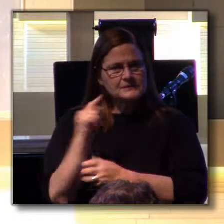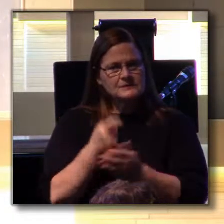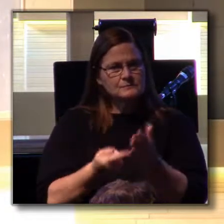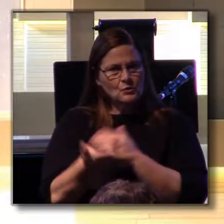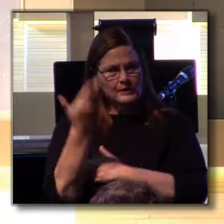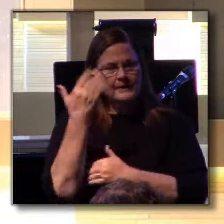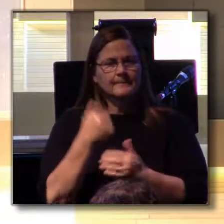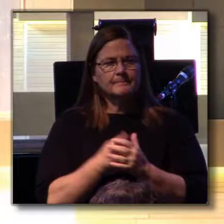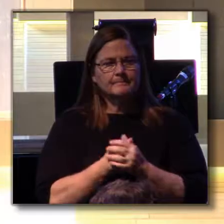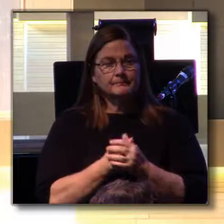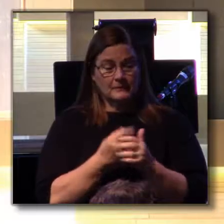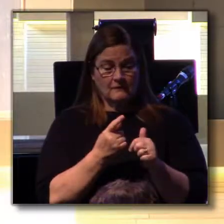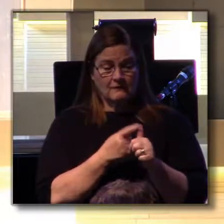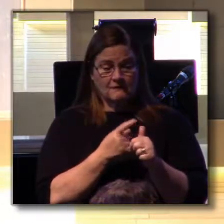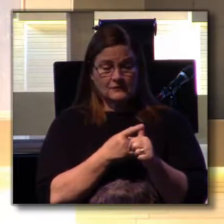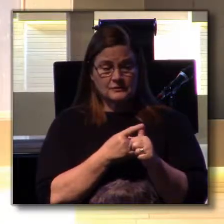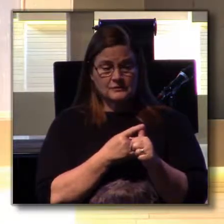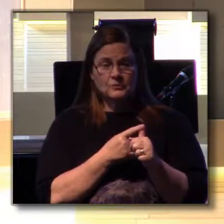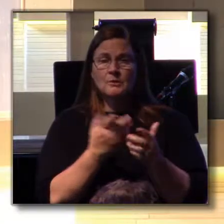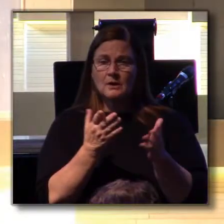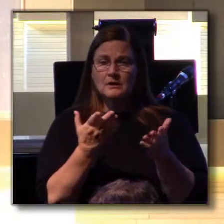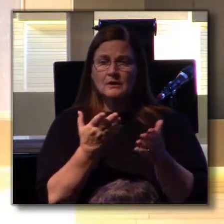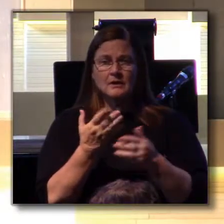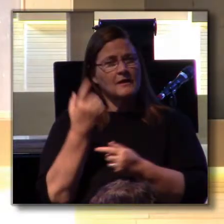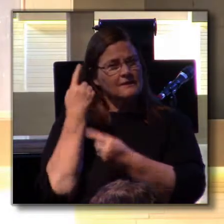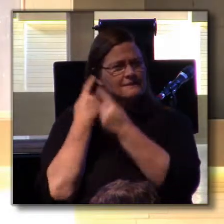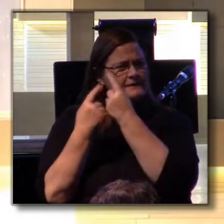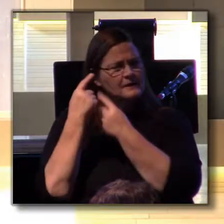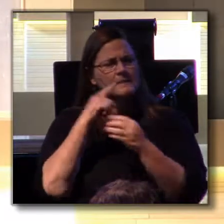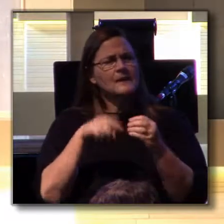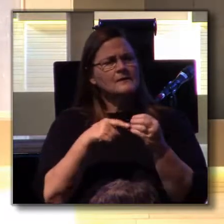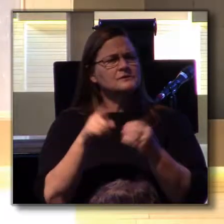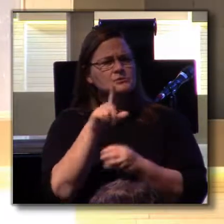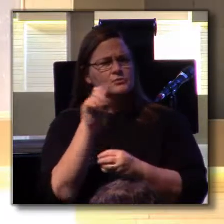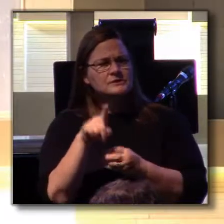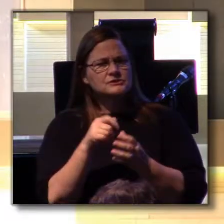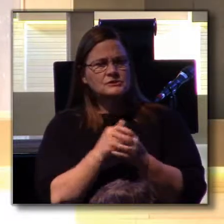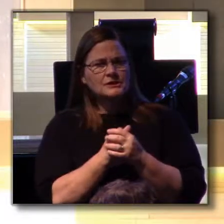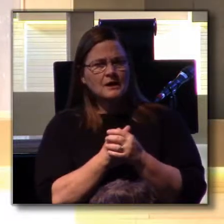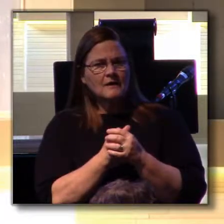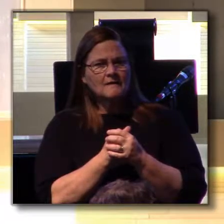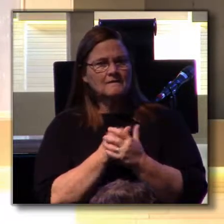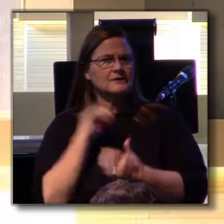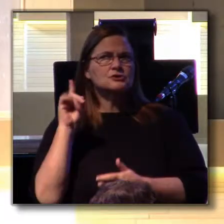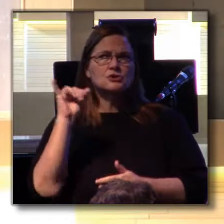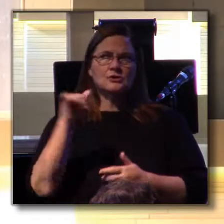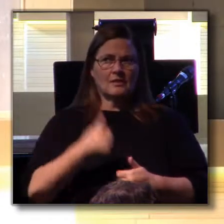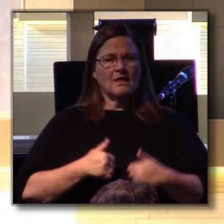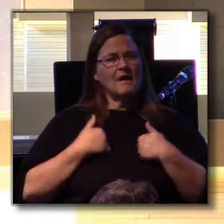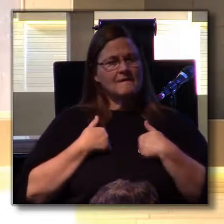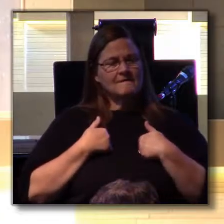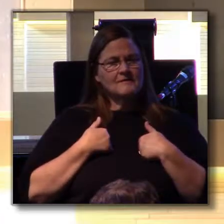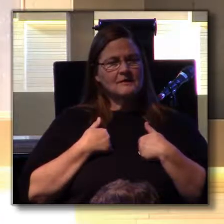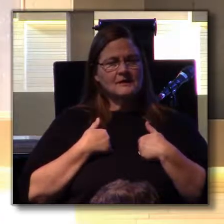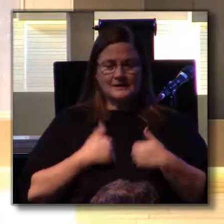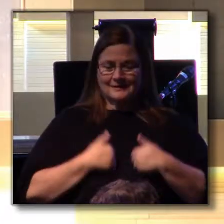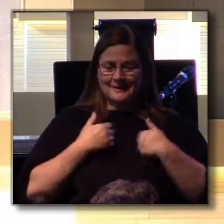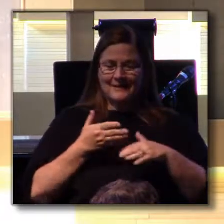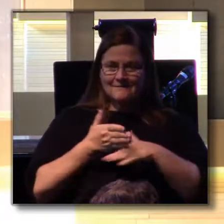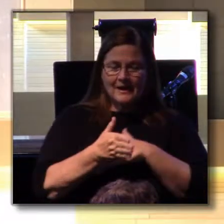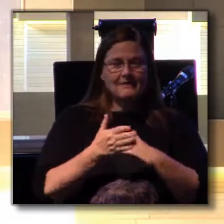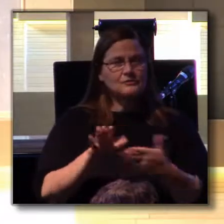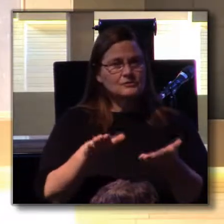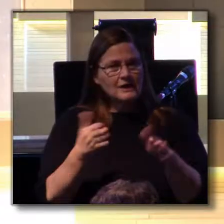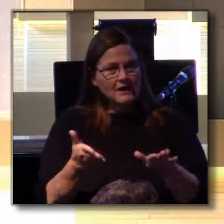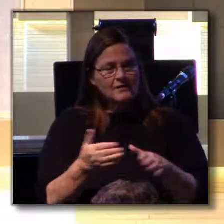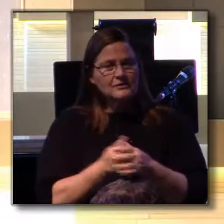to look at as we're thinking about this question of eternal life and life after death and what